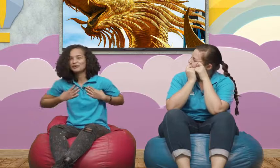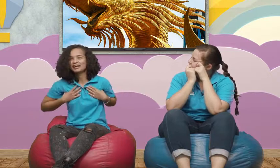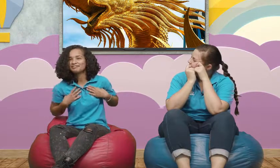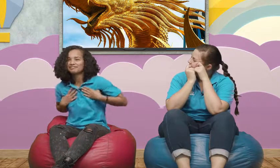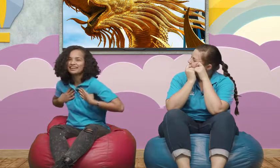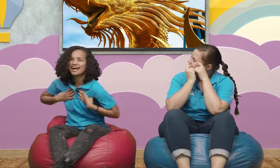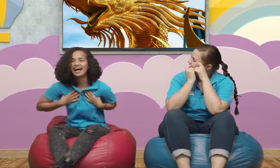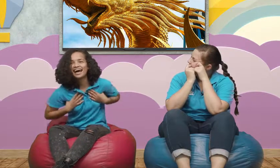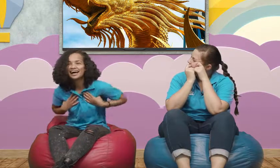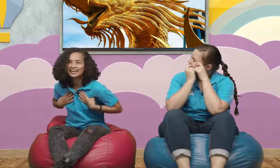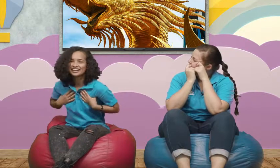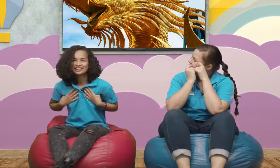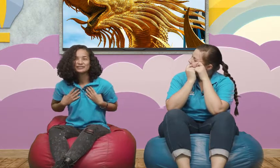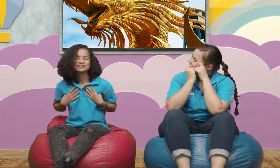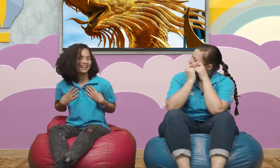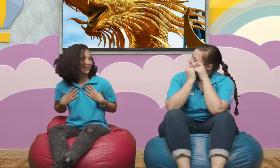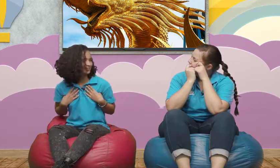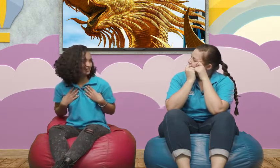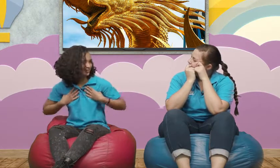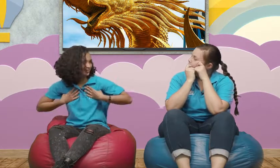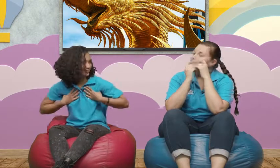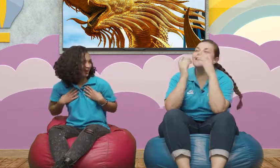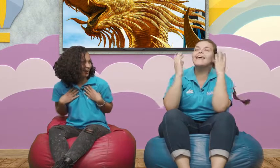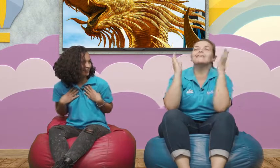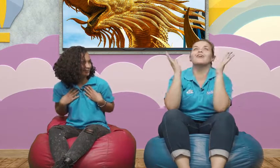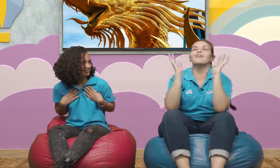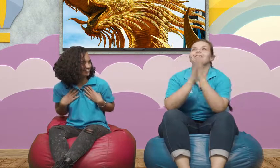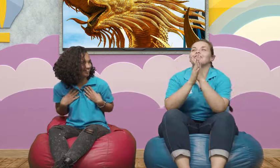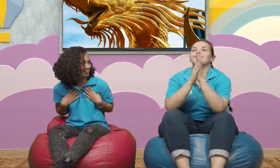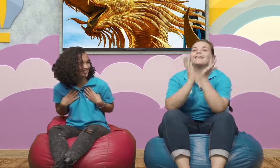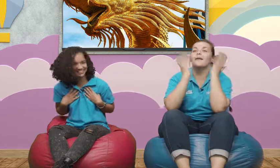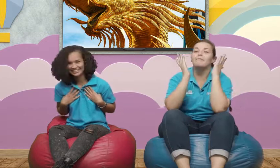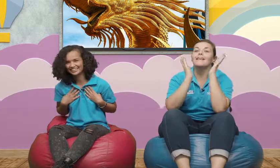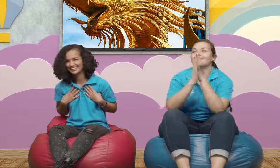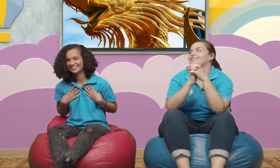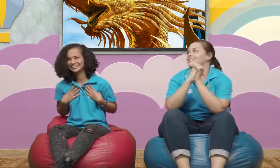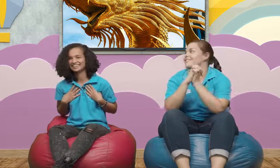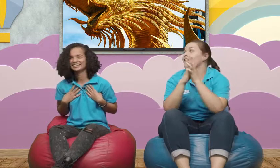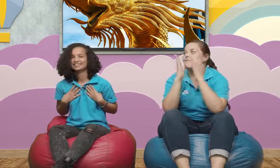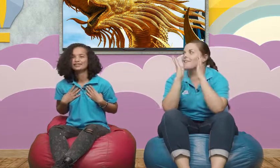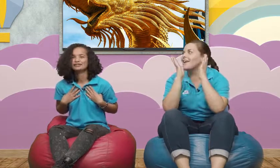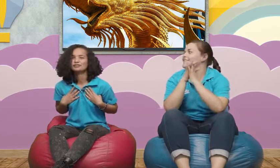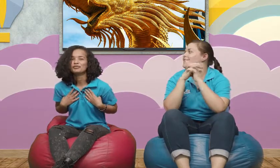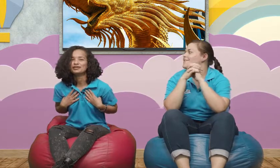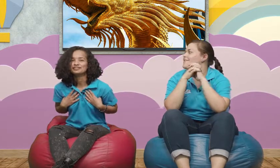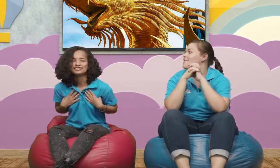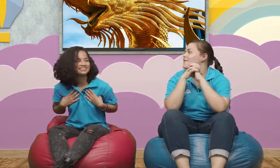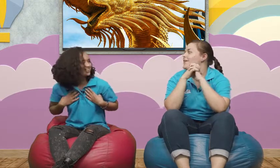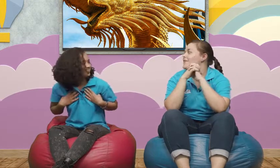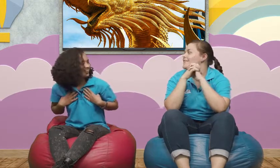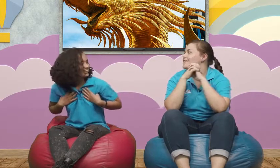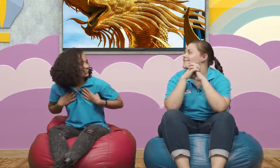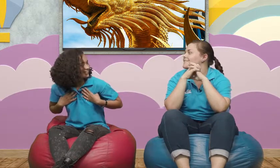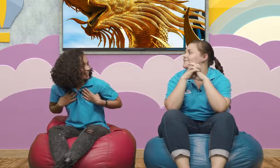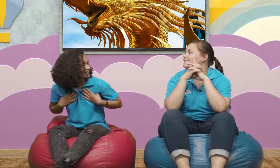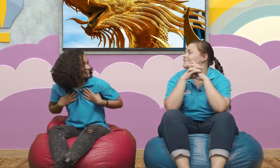So we can fly. Because how do you tuck your arms? Please continue, Ginny. Please continue. I am very excited to see where we are going